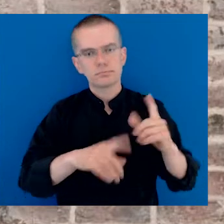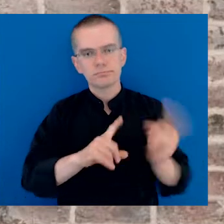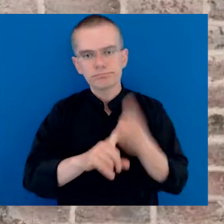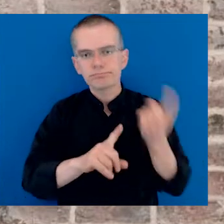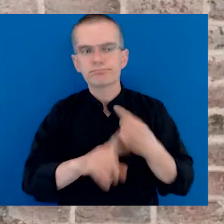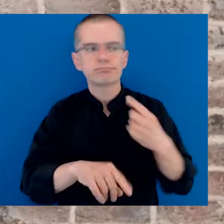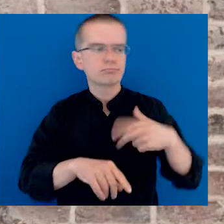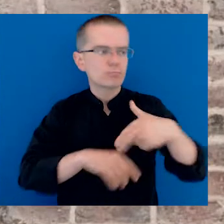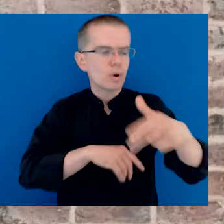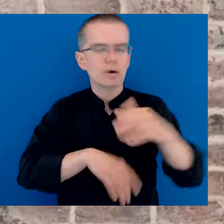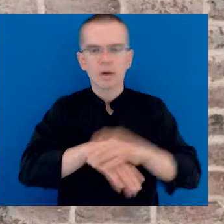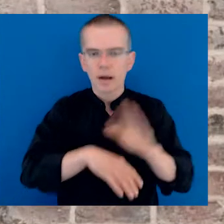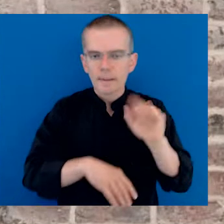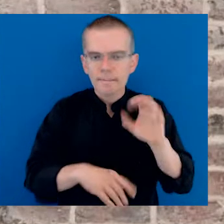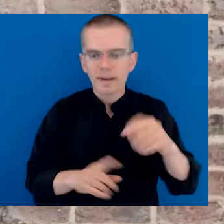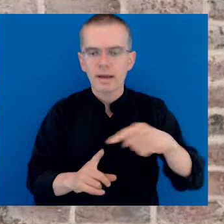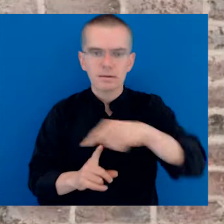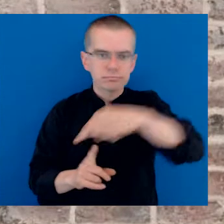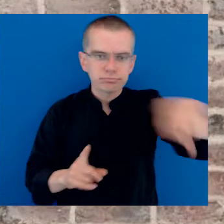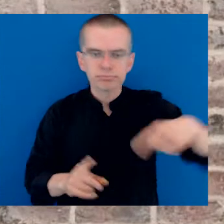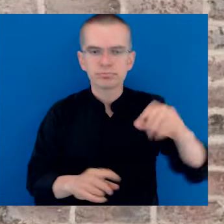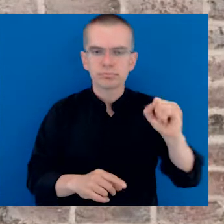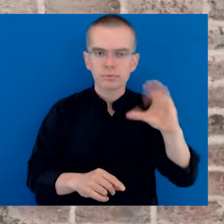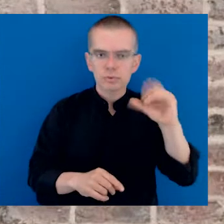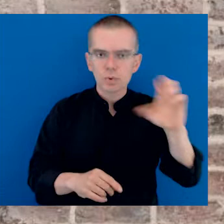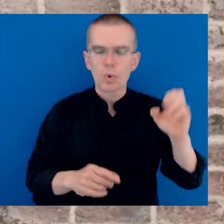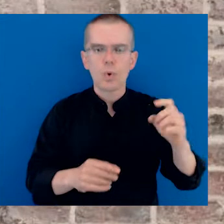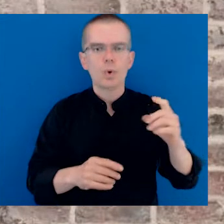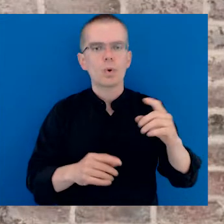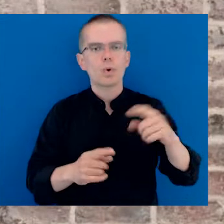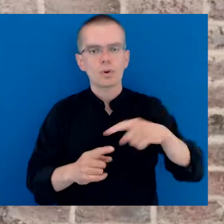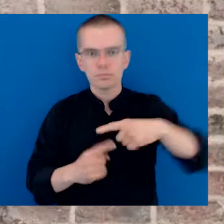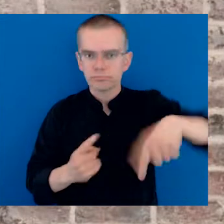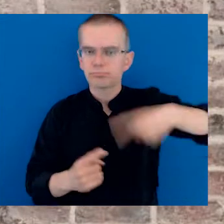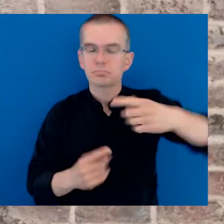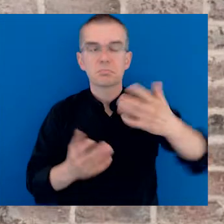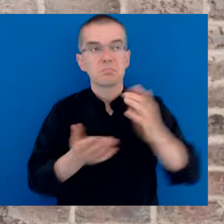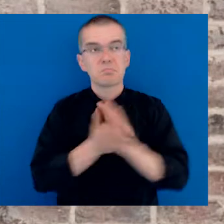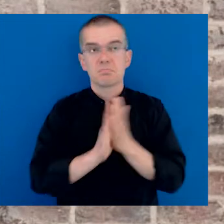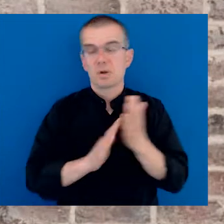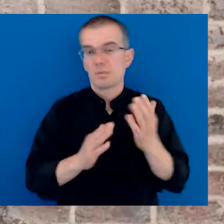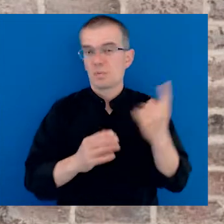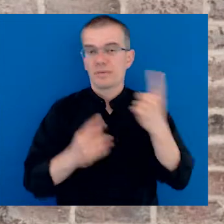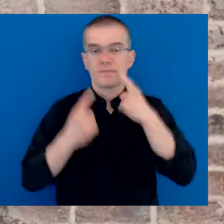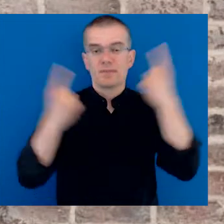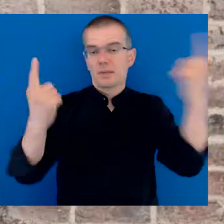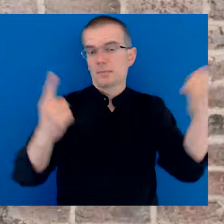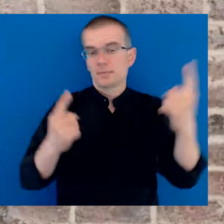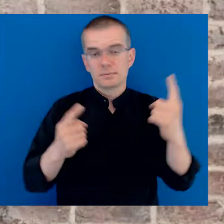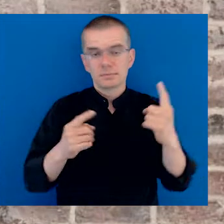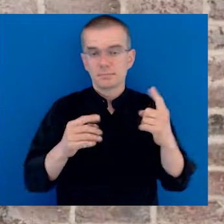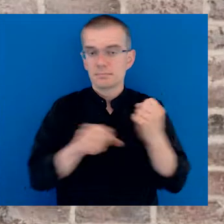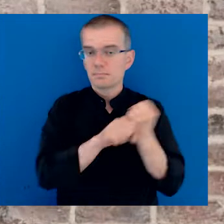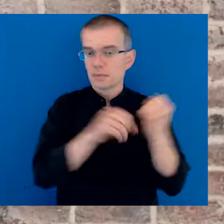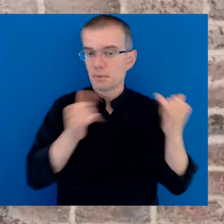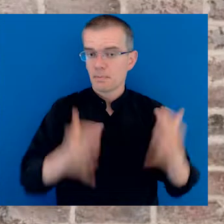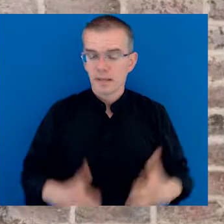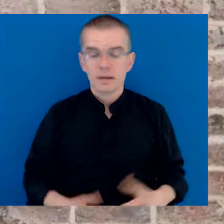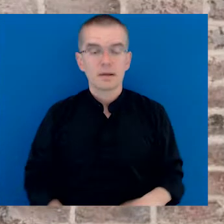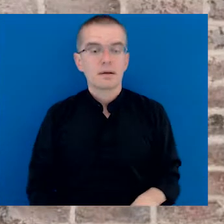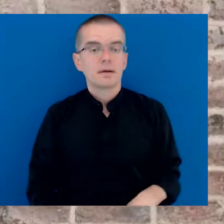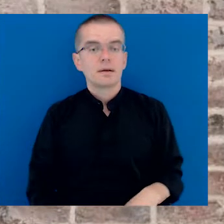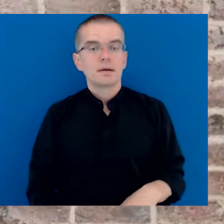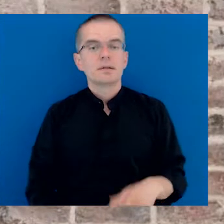scores, he becomes one of the most celebrated players of his time. So as I said, one of my